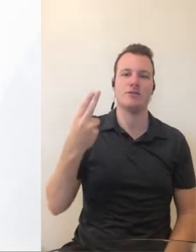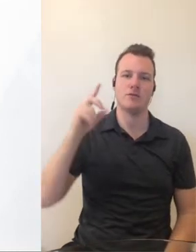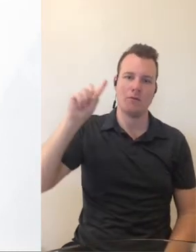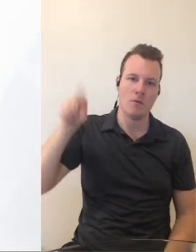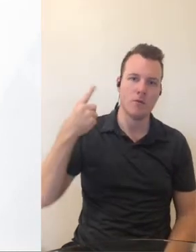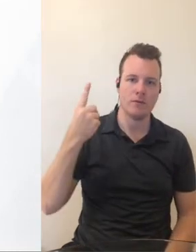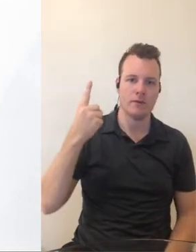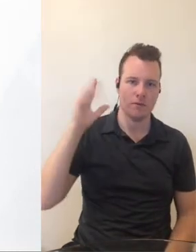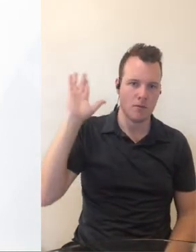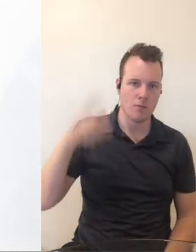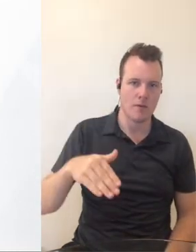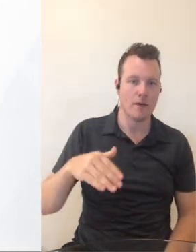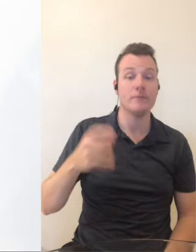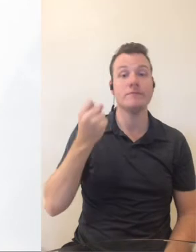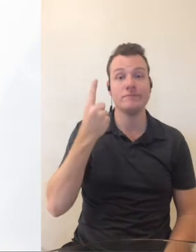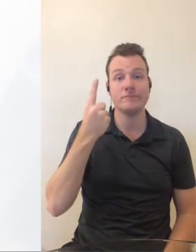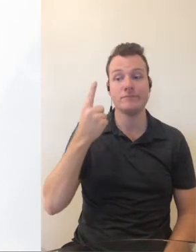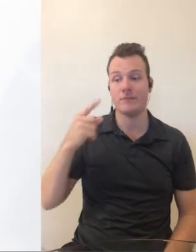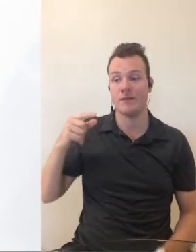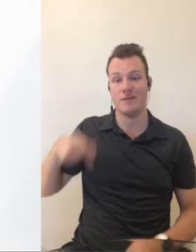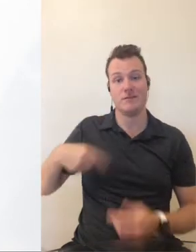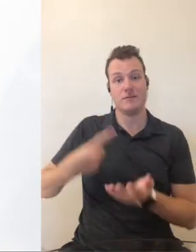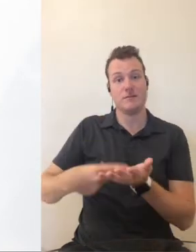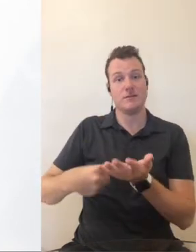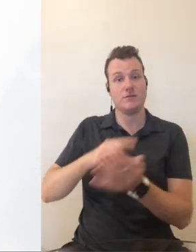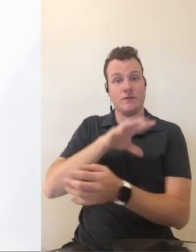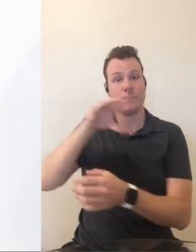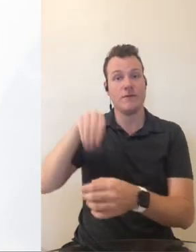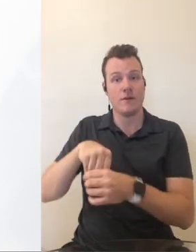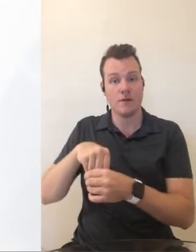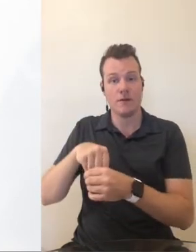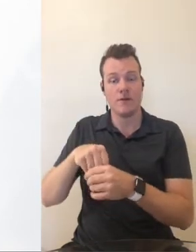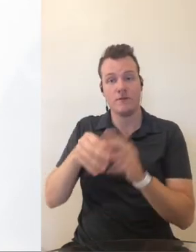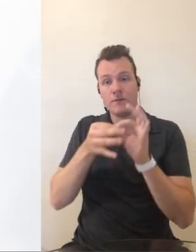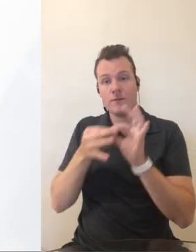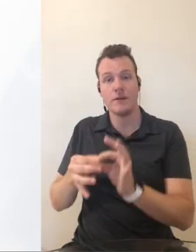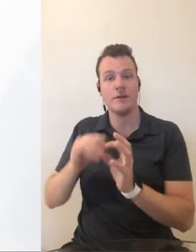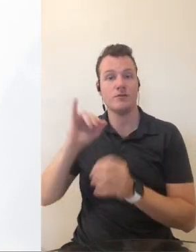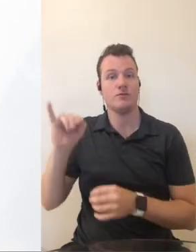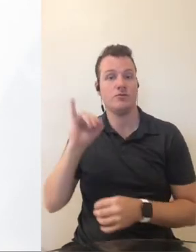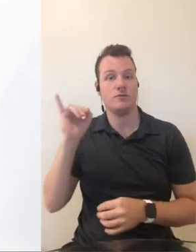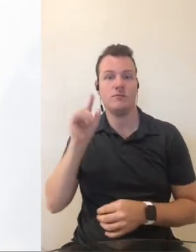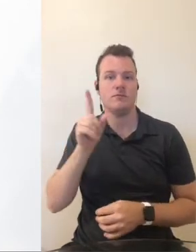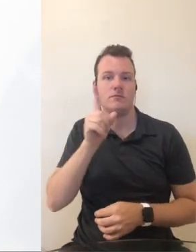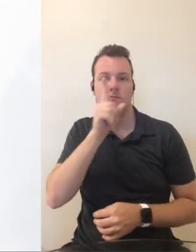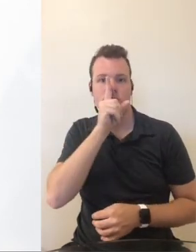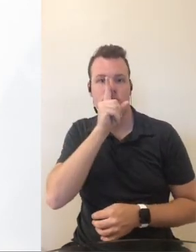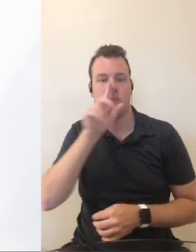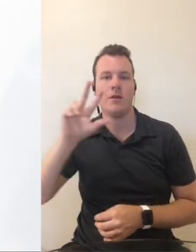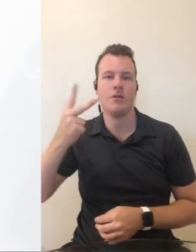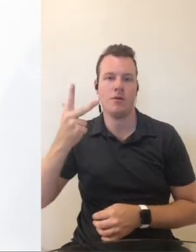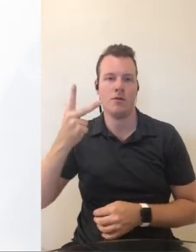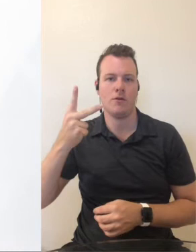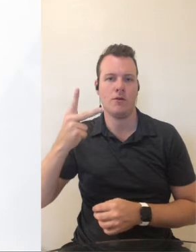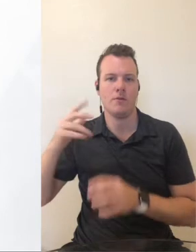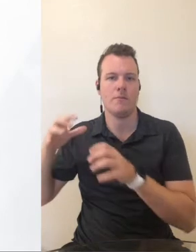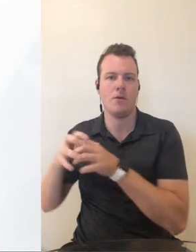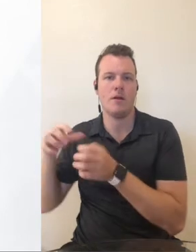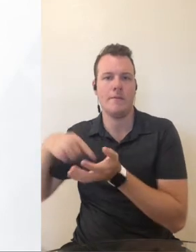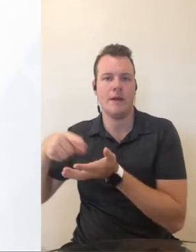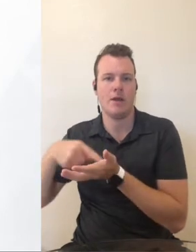only. We're not talking about these payments, or this pricing, if you will, with respect to third-party